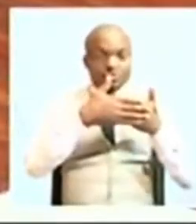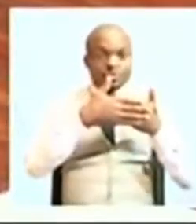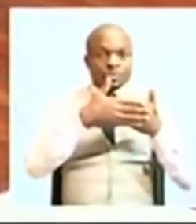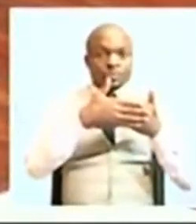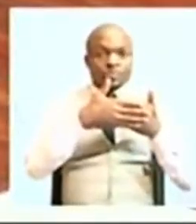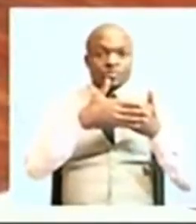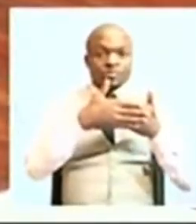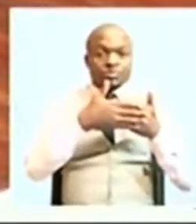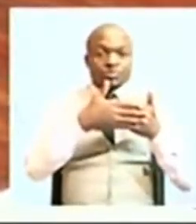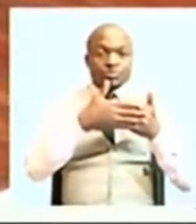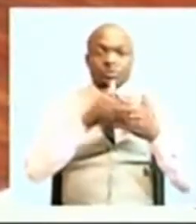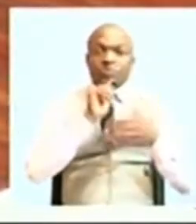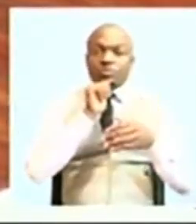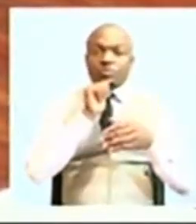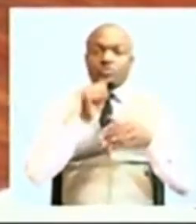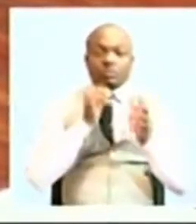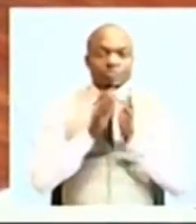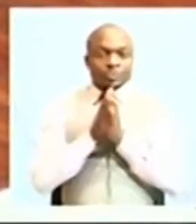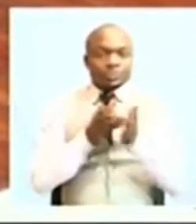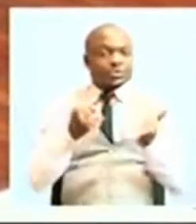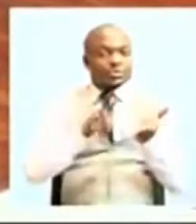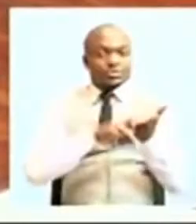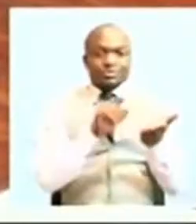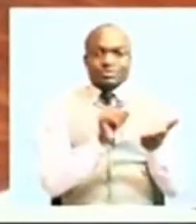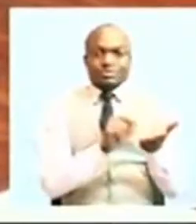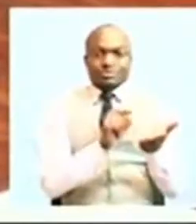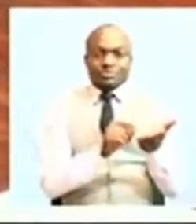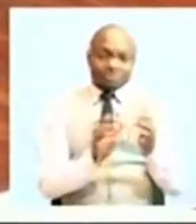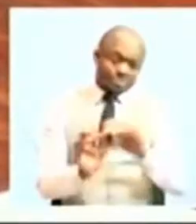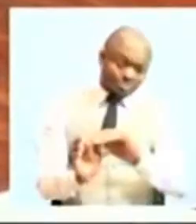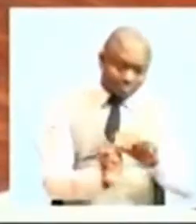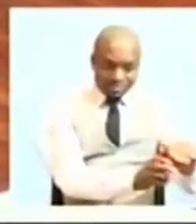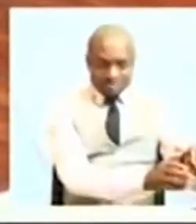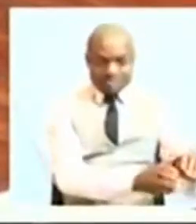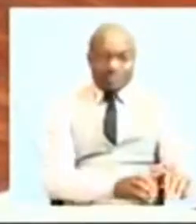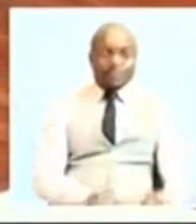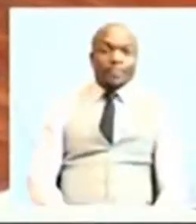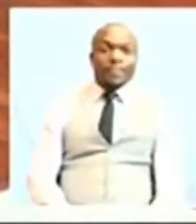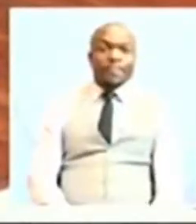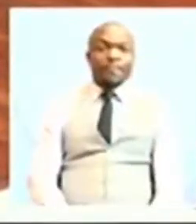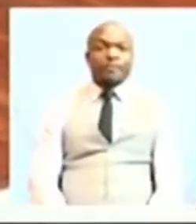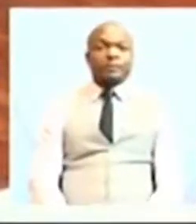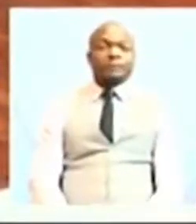the project was advertised. So repeat. You can skip it.